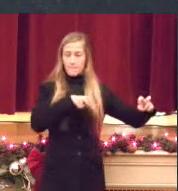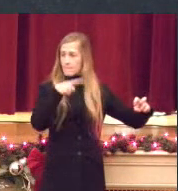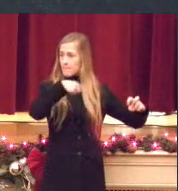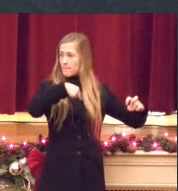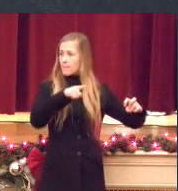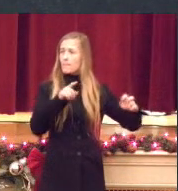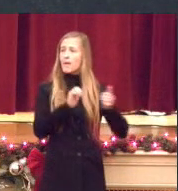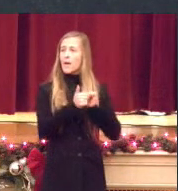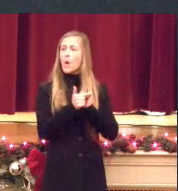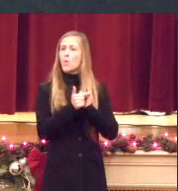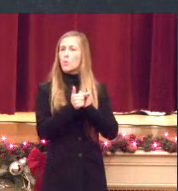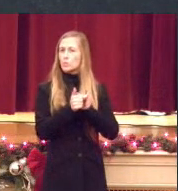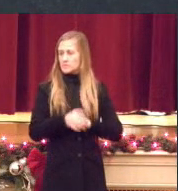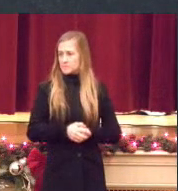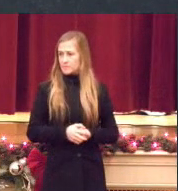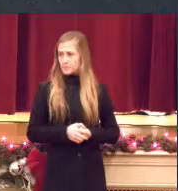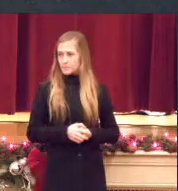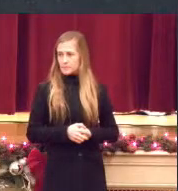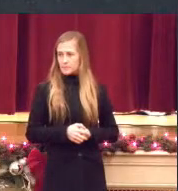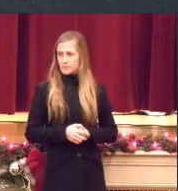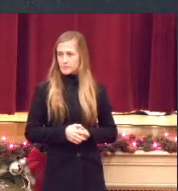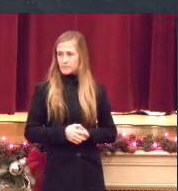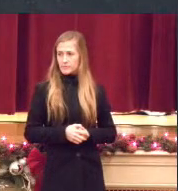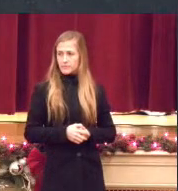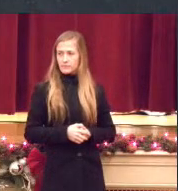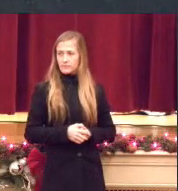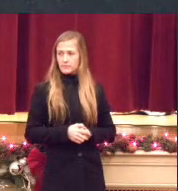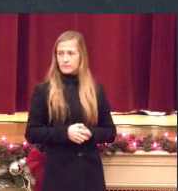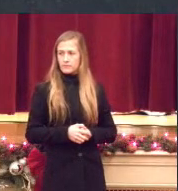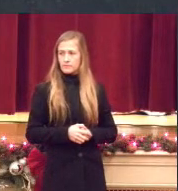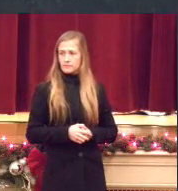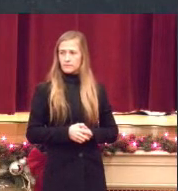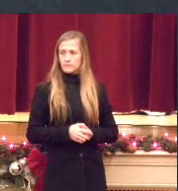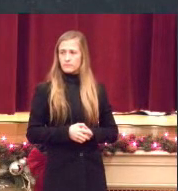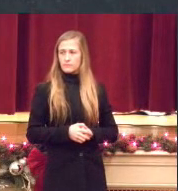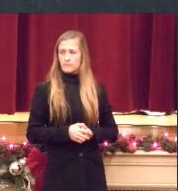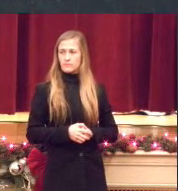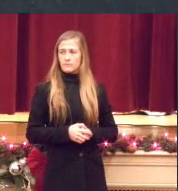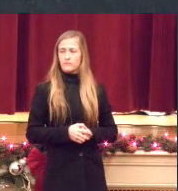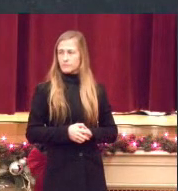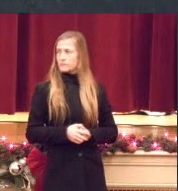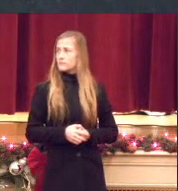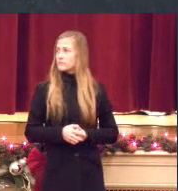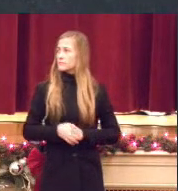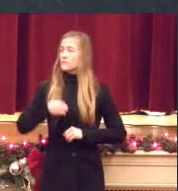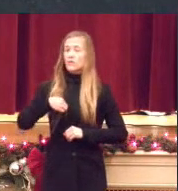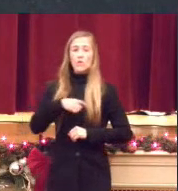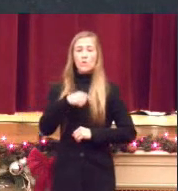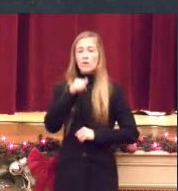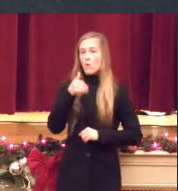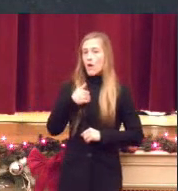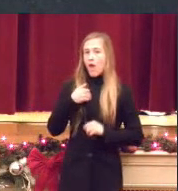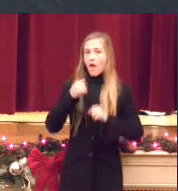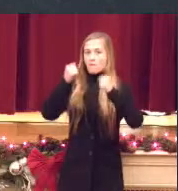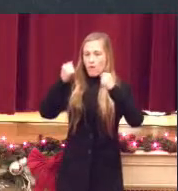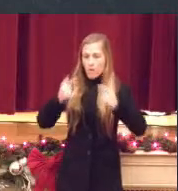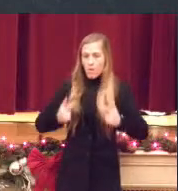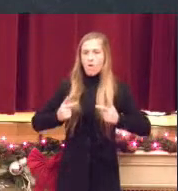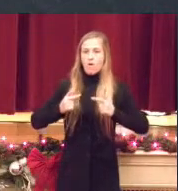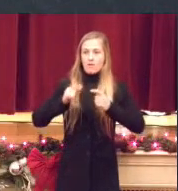be selected and made up to be impacted to the children. So we don't have all of the details ironed out